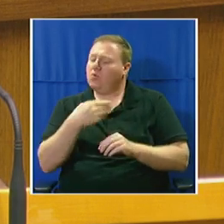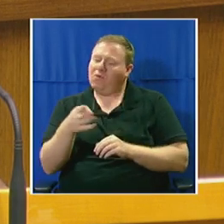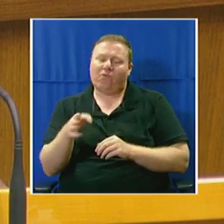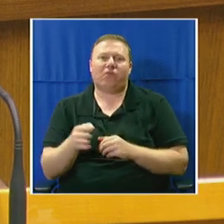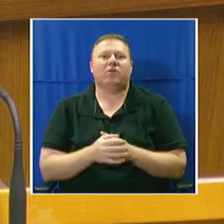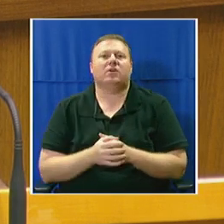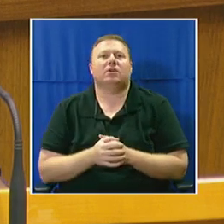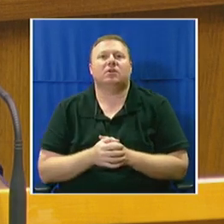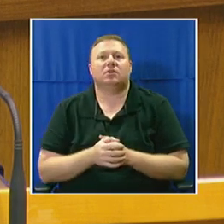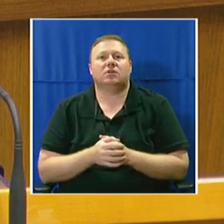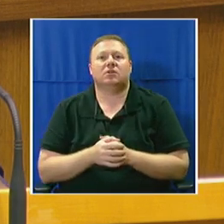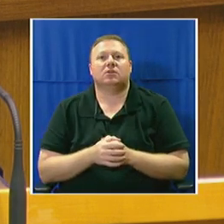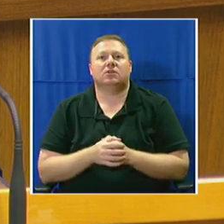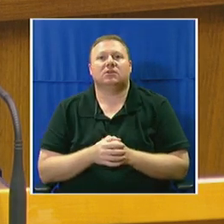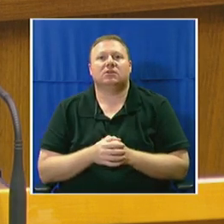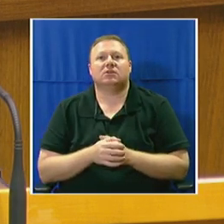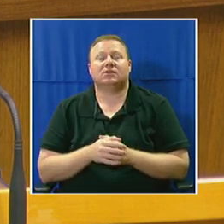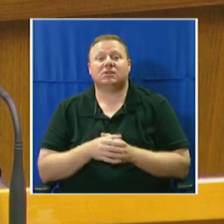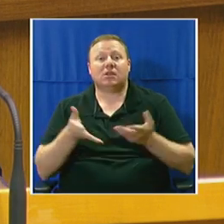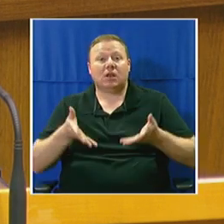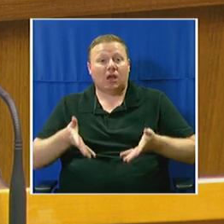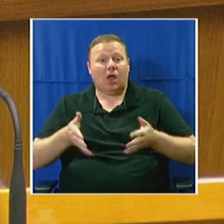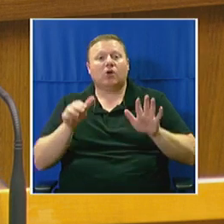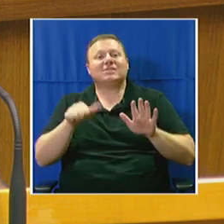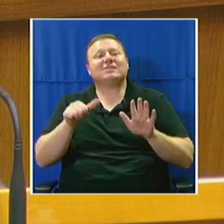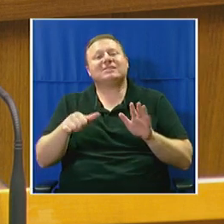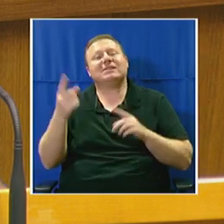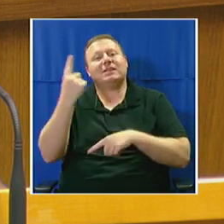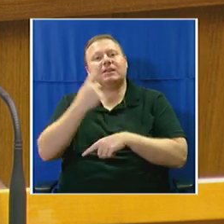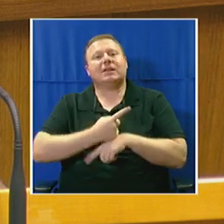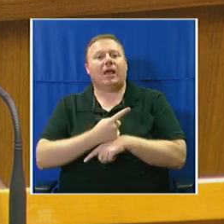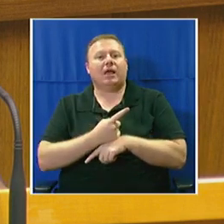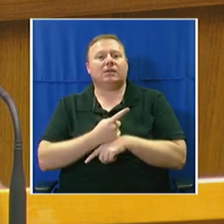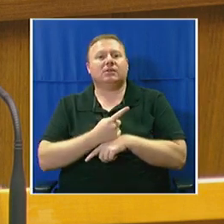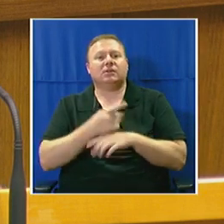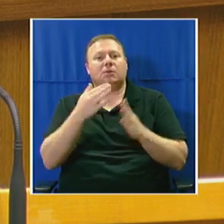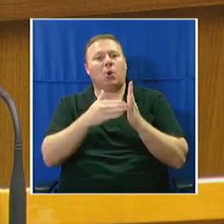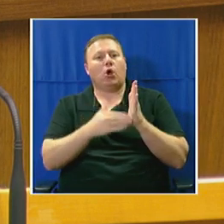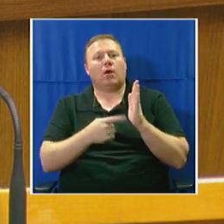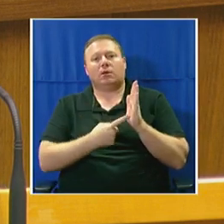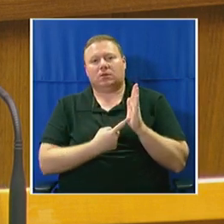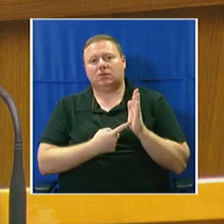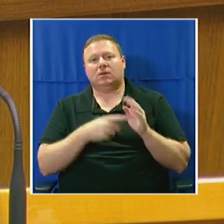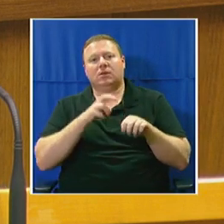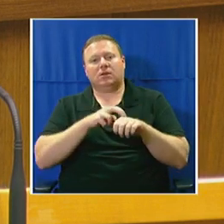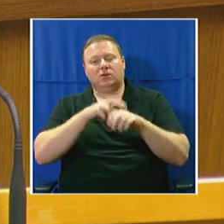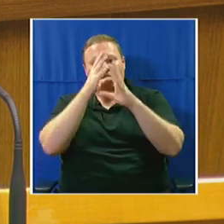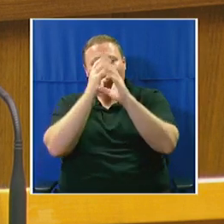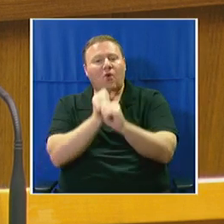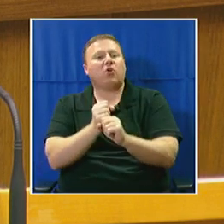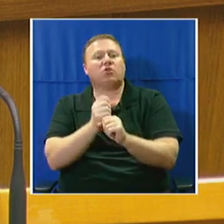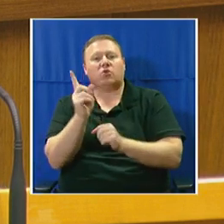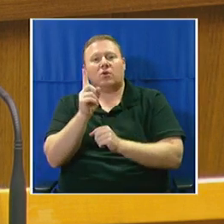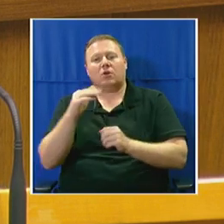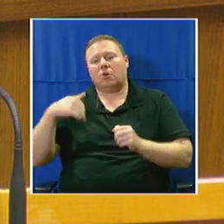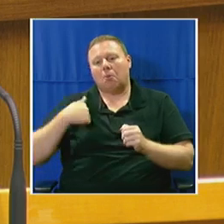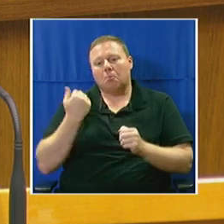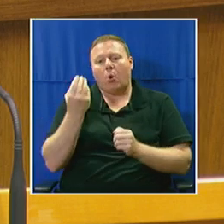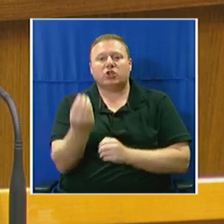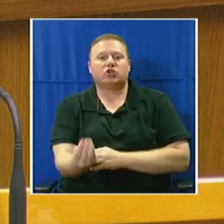lenient this is an upfront to The Fight Against Child Abuse and violence Deputy